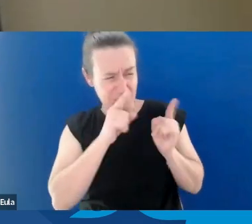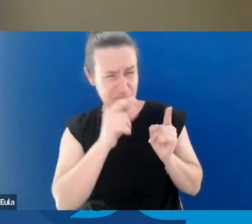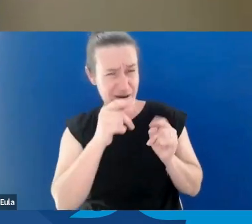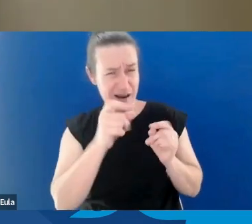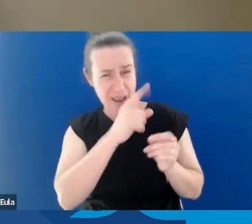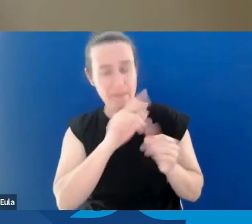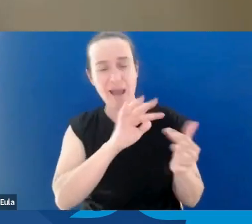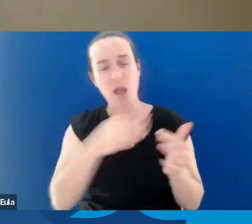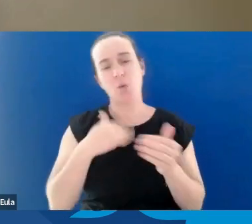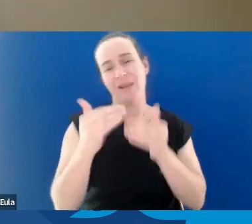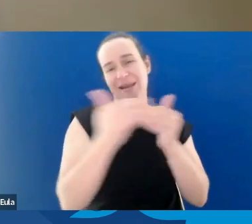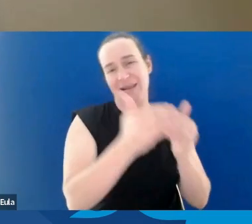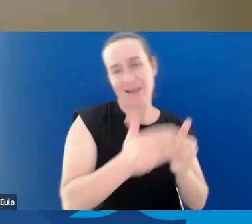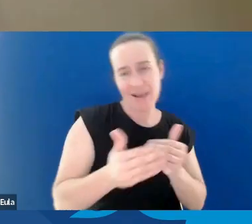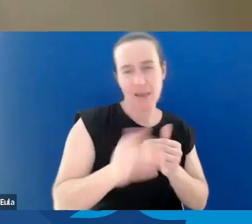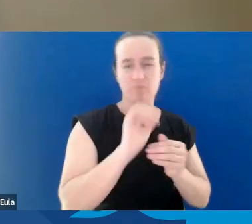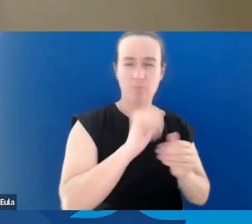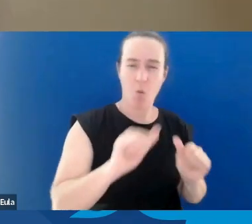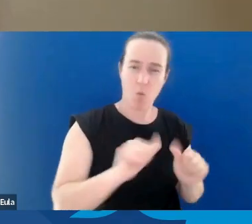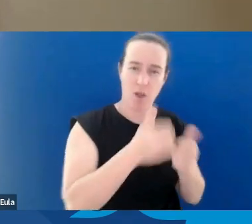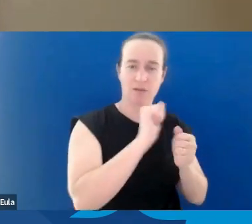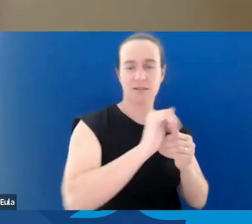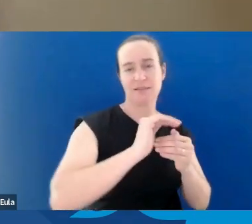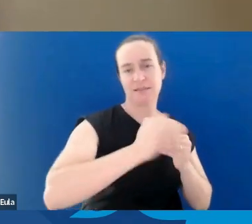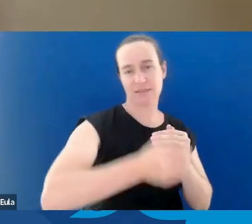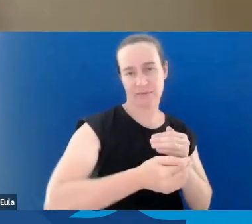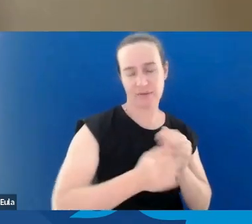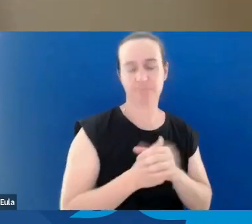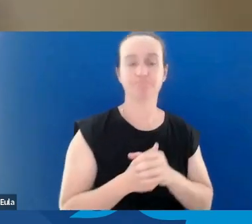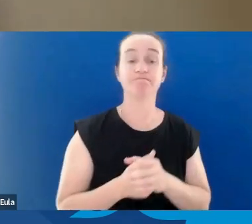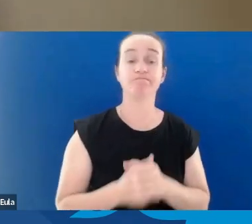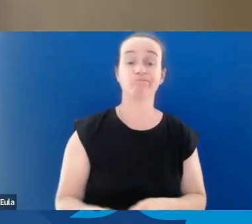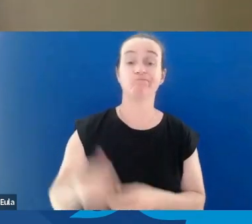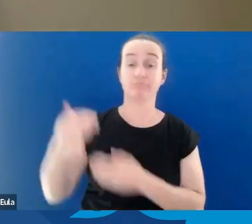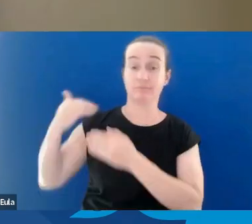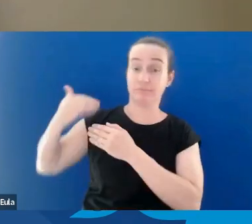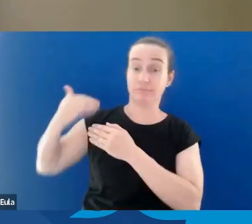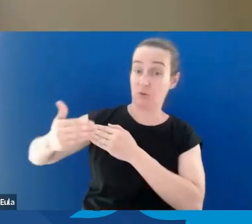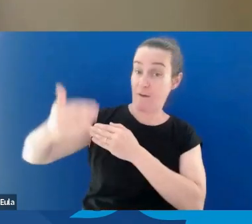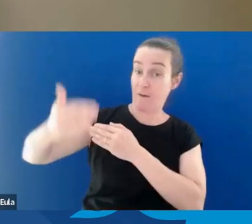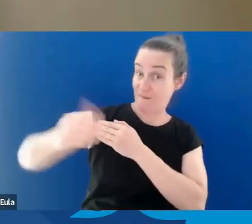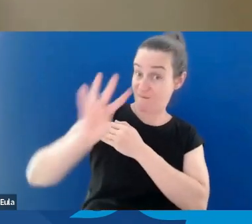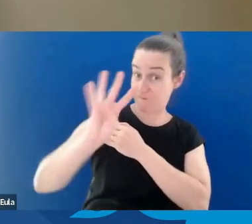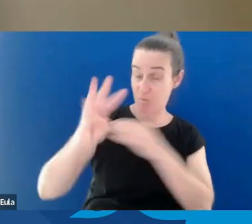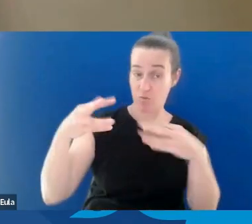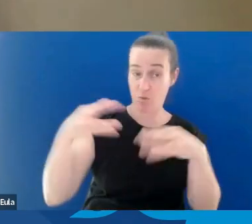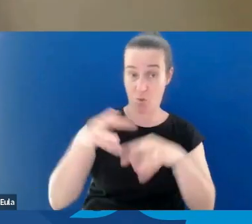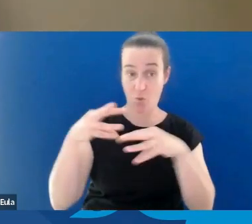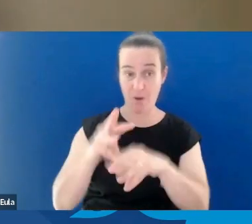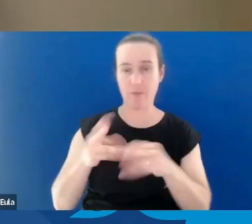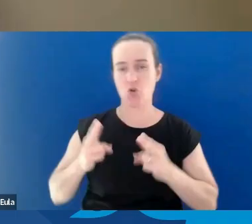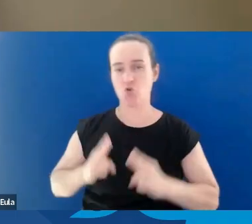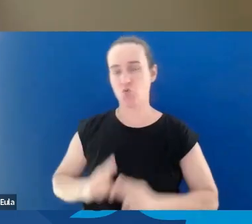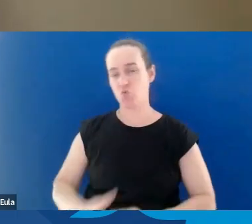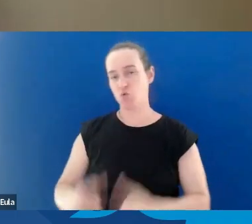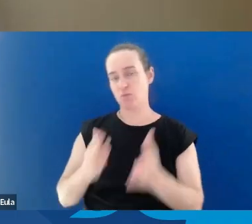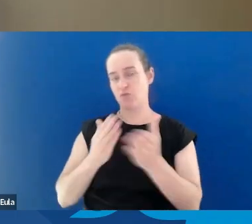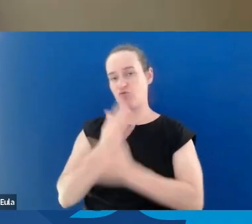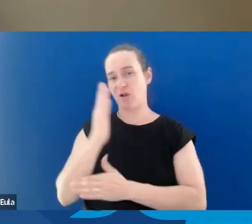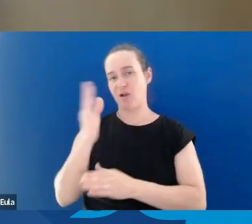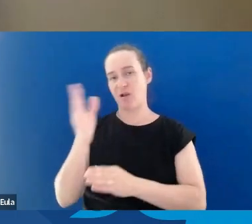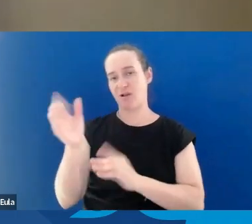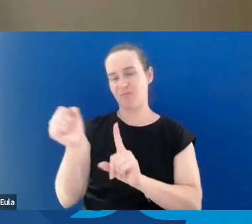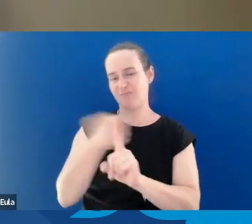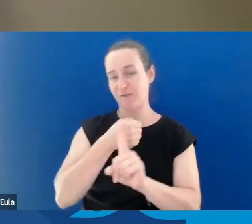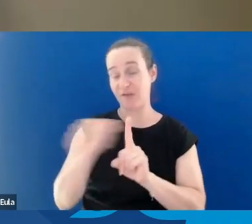and safety. The fourth webinar was around human rights violations experienced